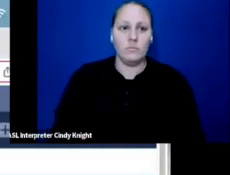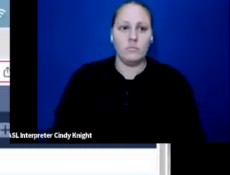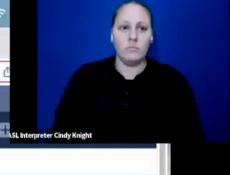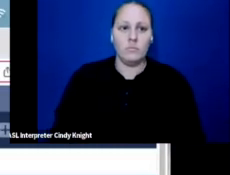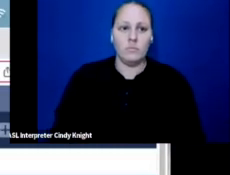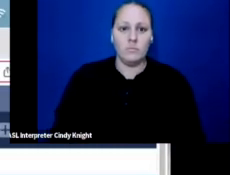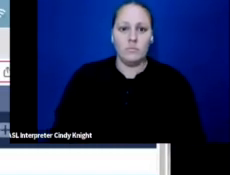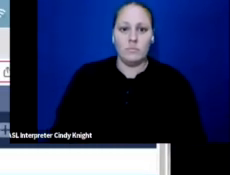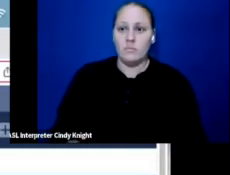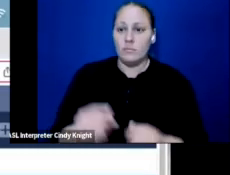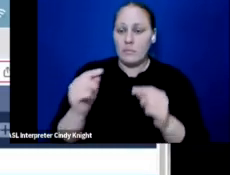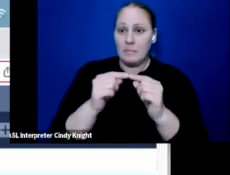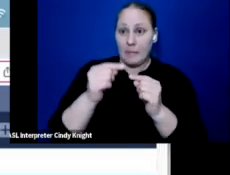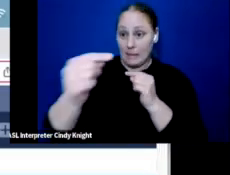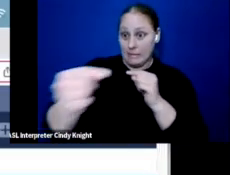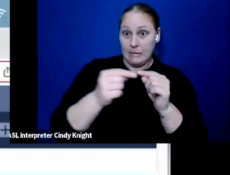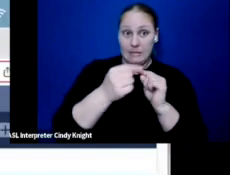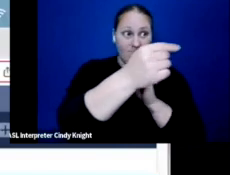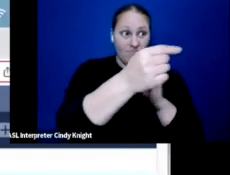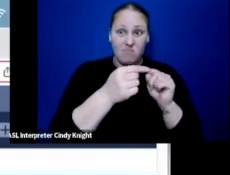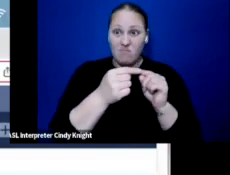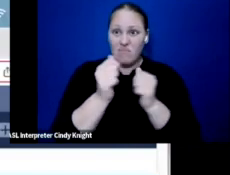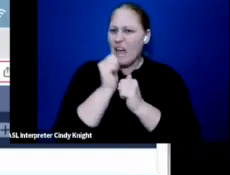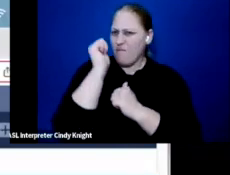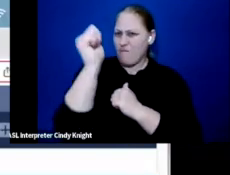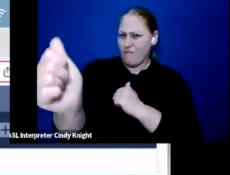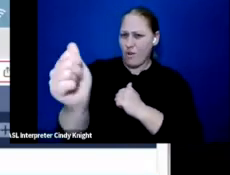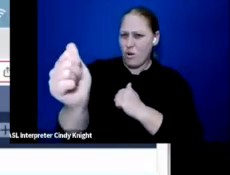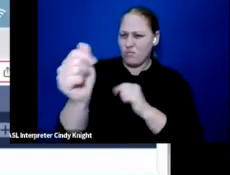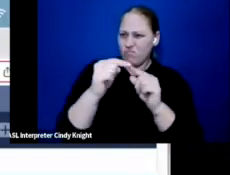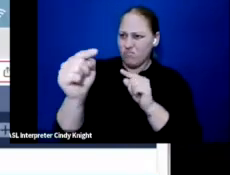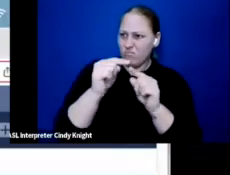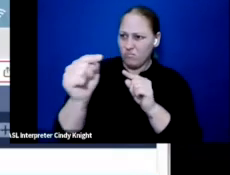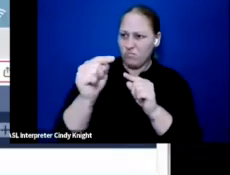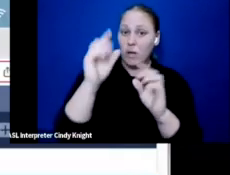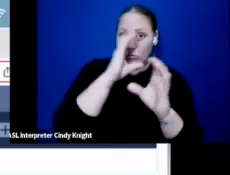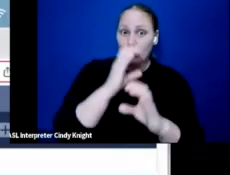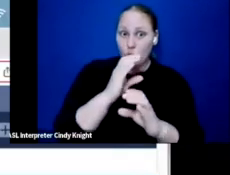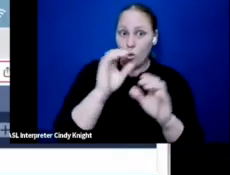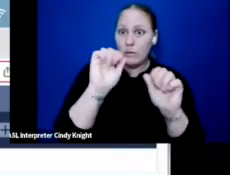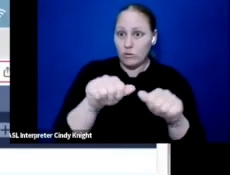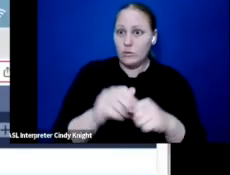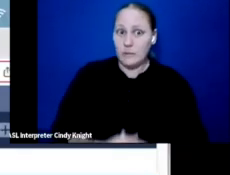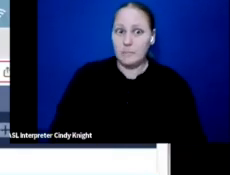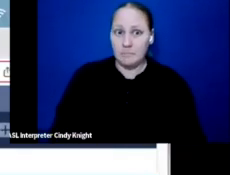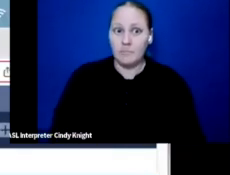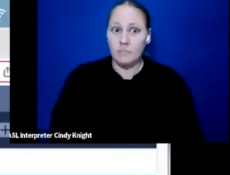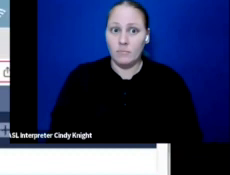You can set the distance of how far from an address that you would be considering looking for resources